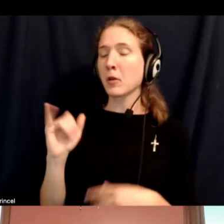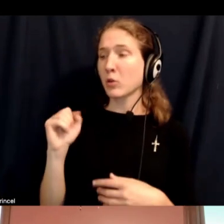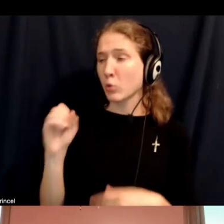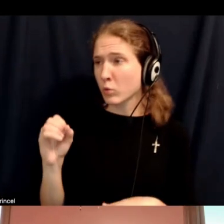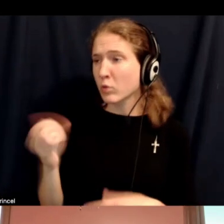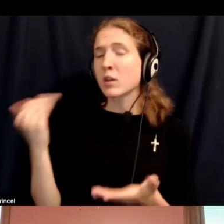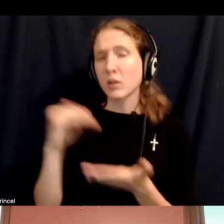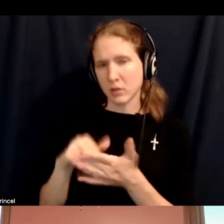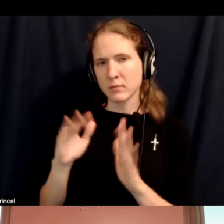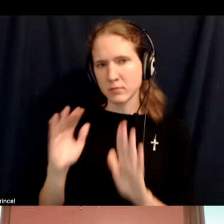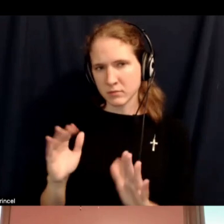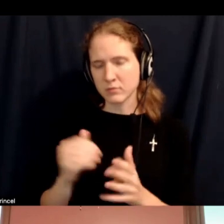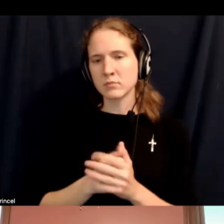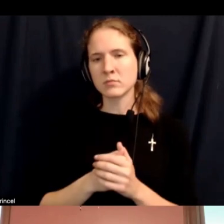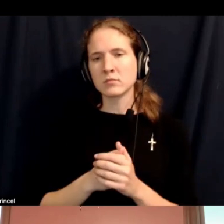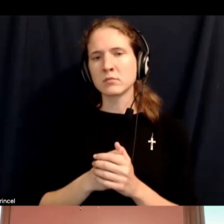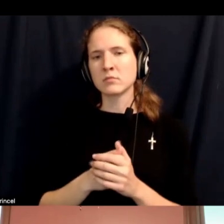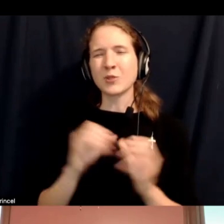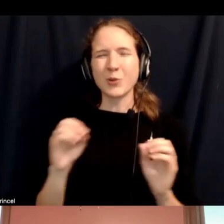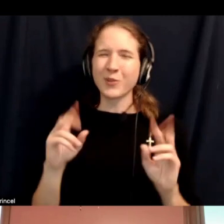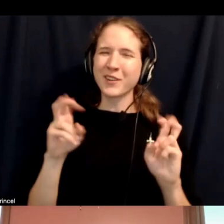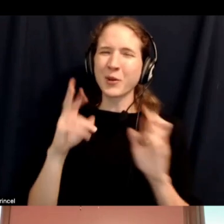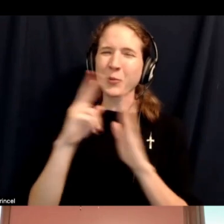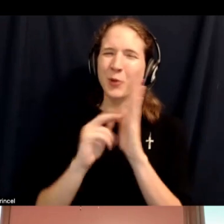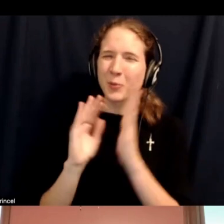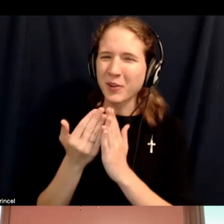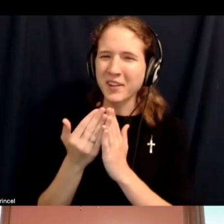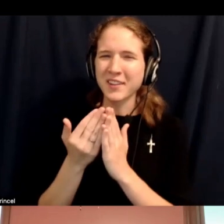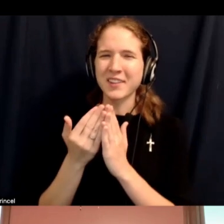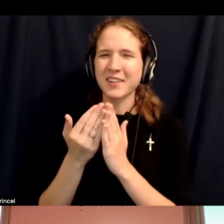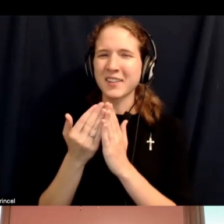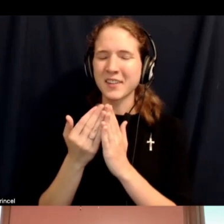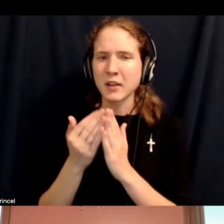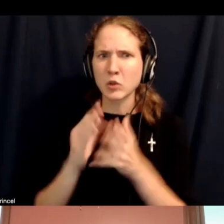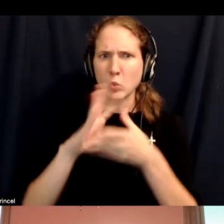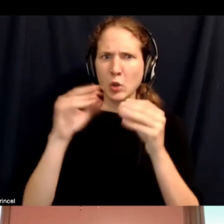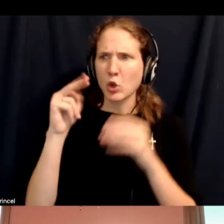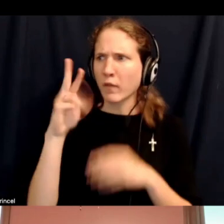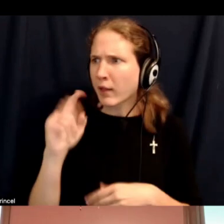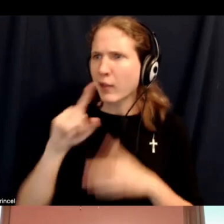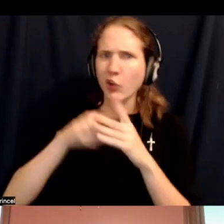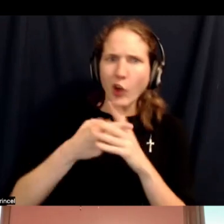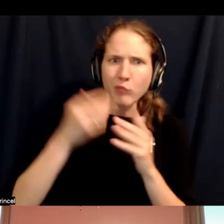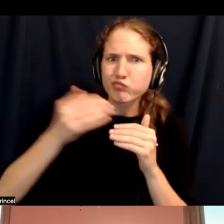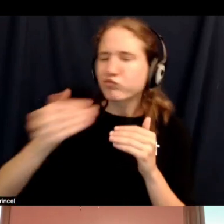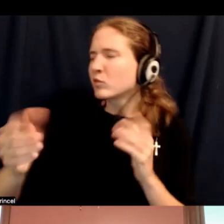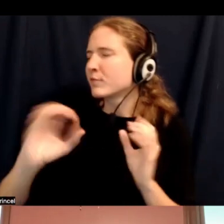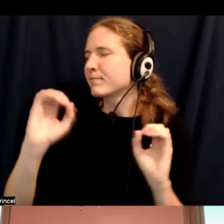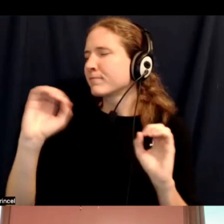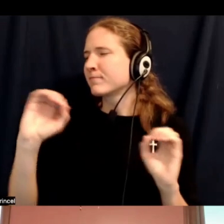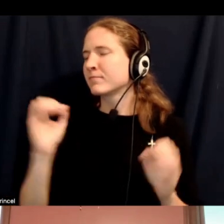again, there's no rule book, right, on how to begin a novel. And I'm always like, I told my